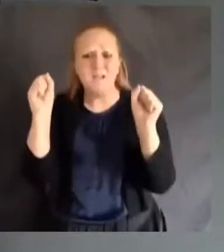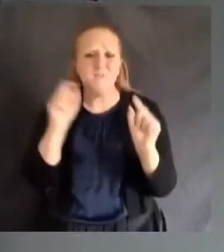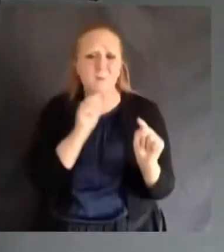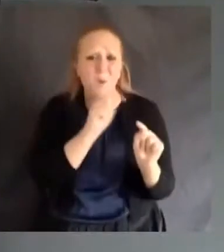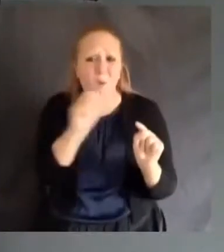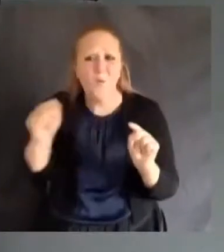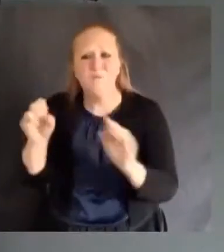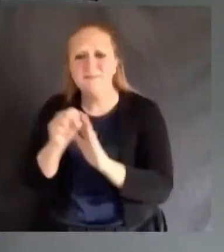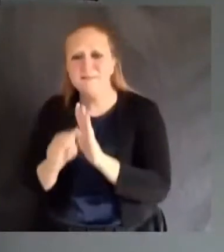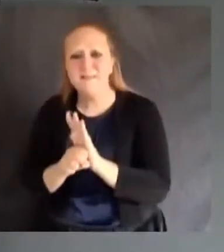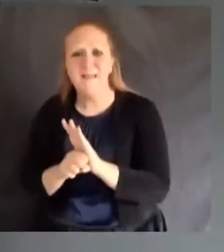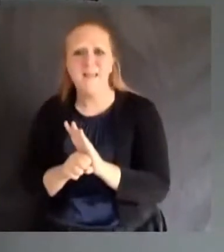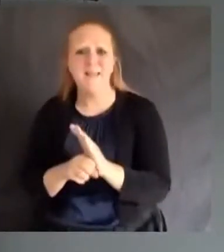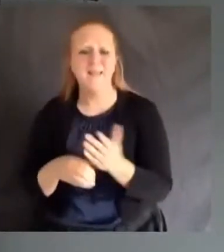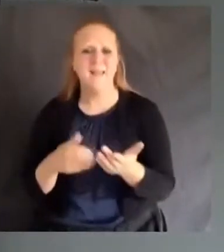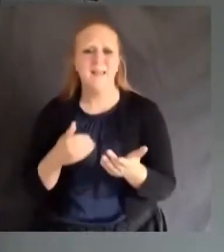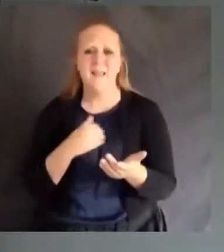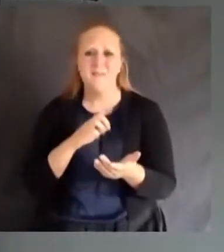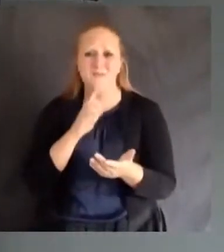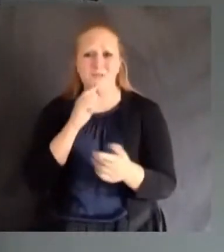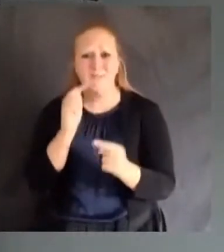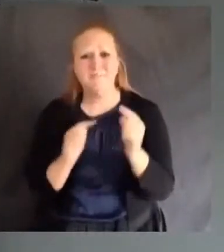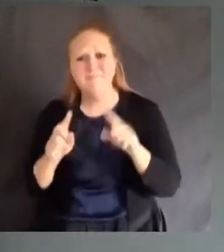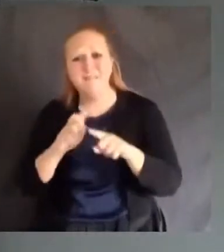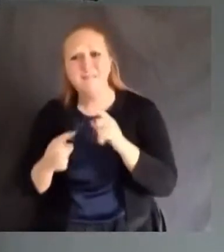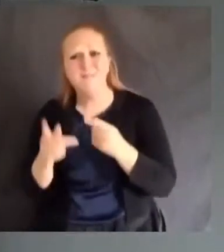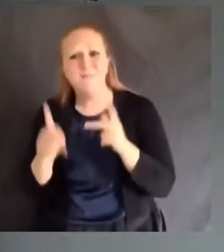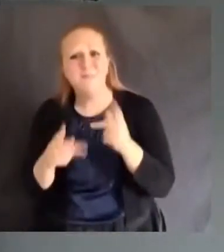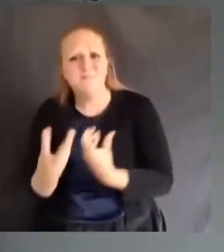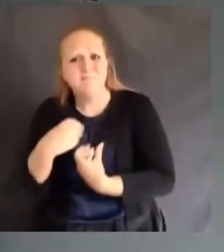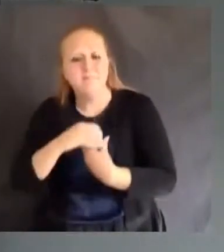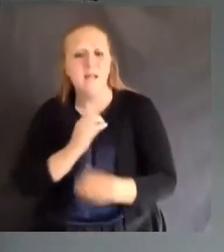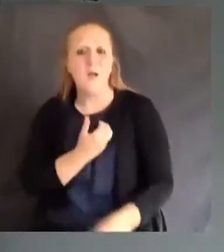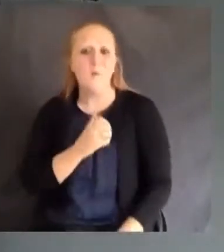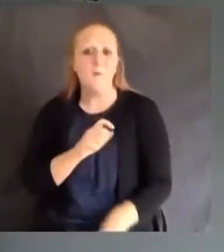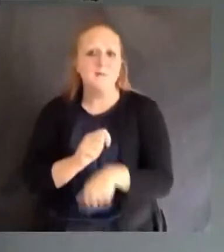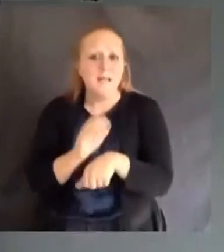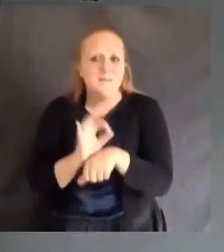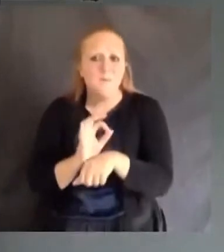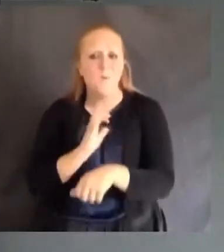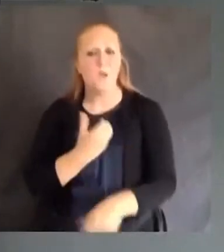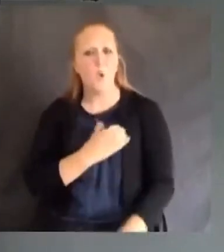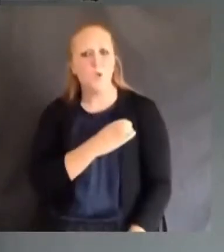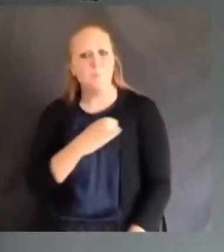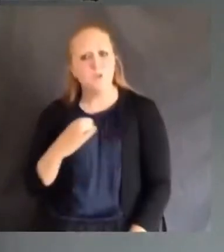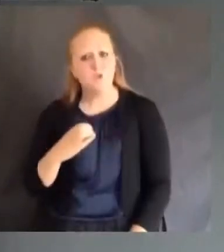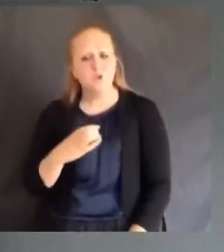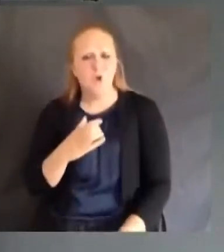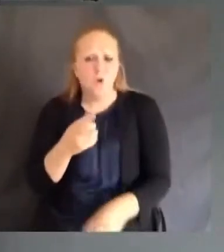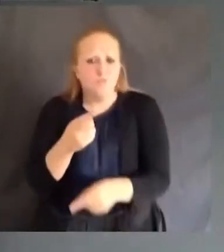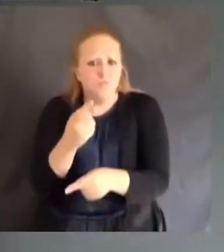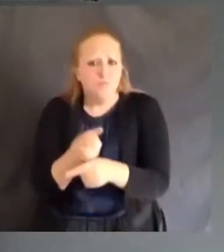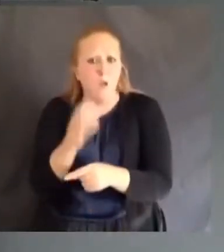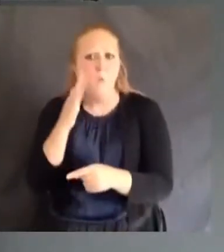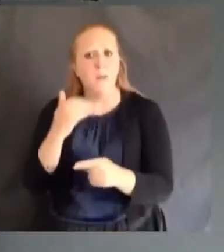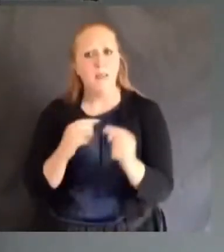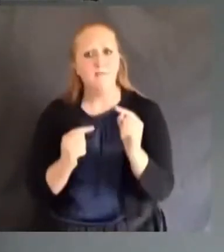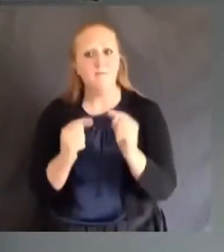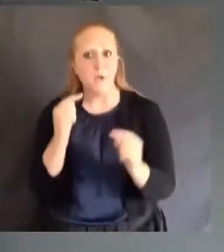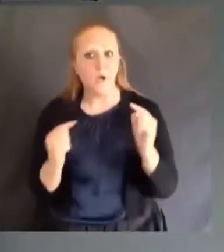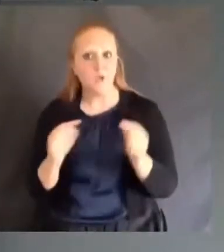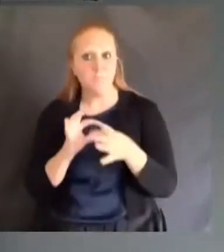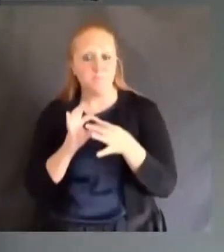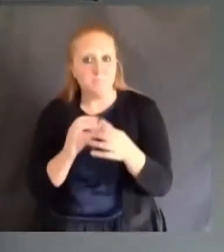education department commissioner on our task force and our commission. So we've been working with all the districts. So there's going to be variations based on the location,